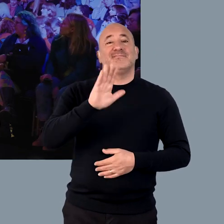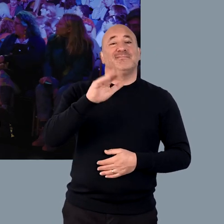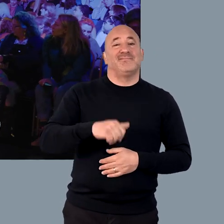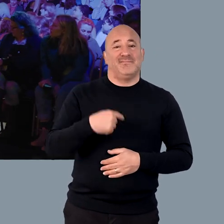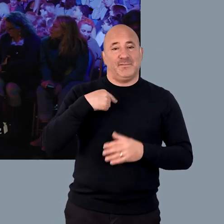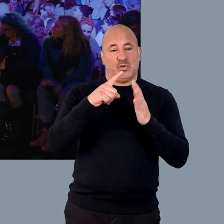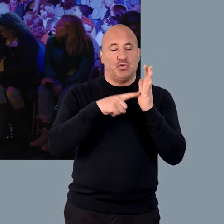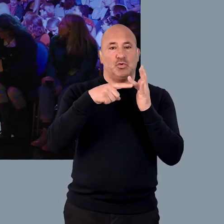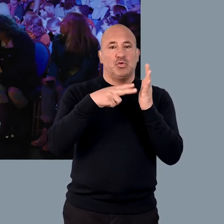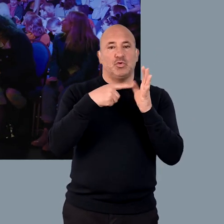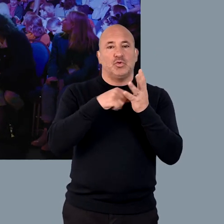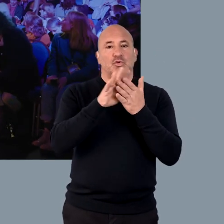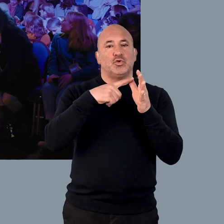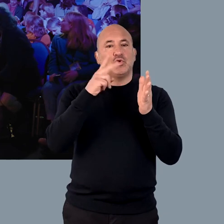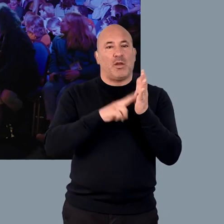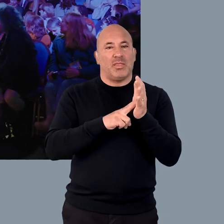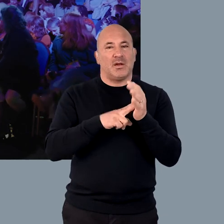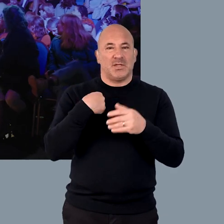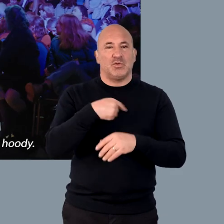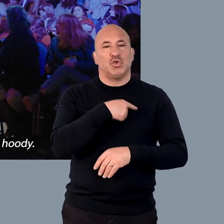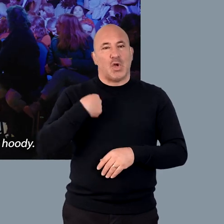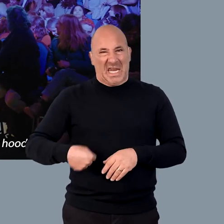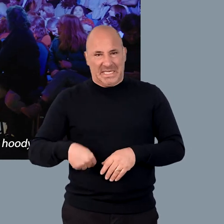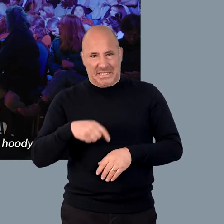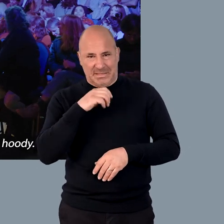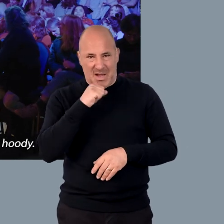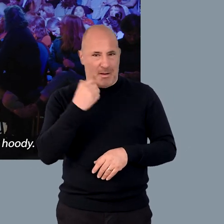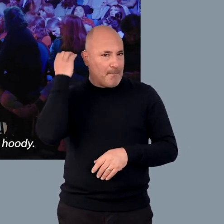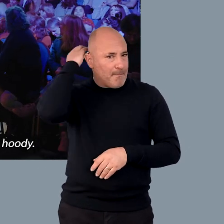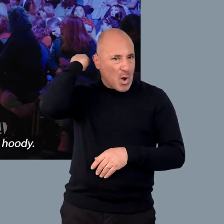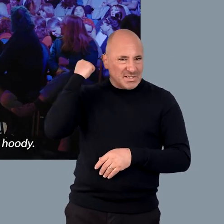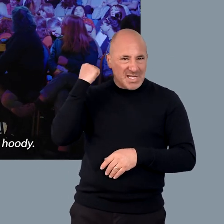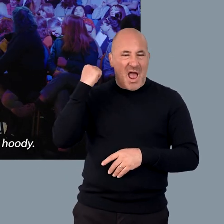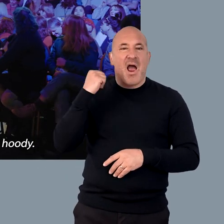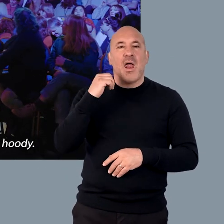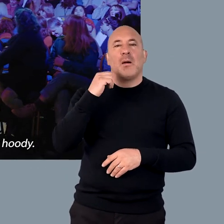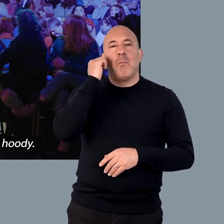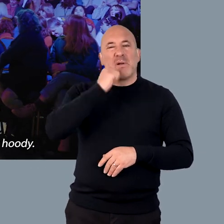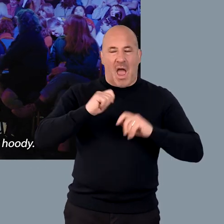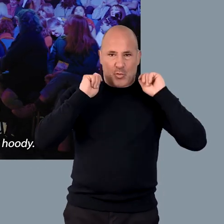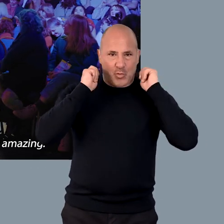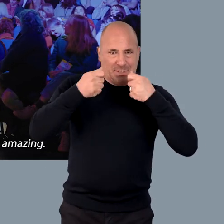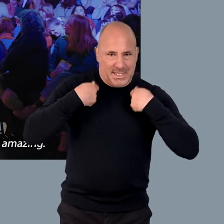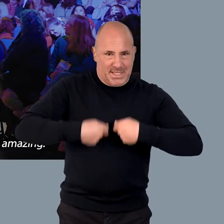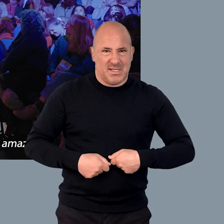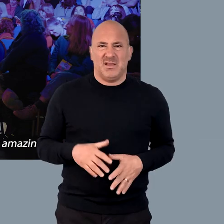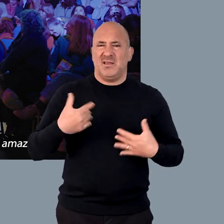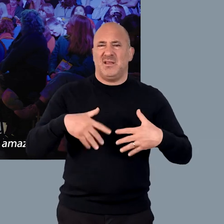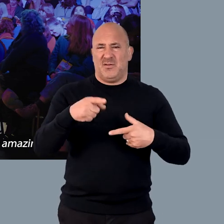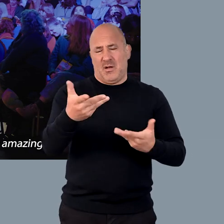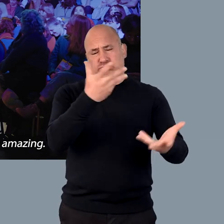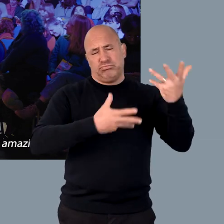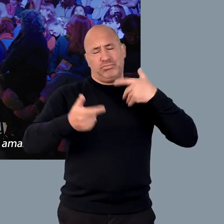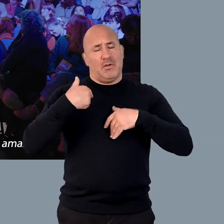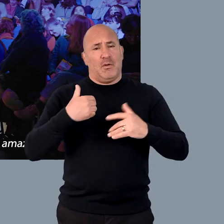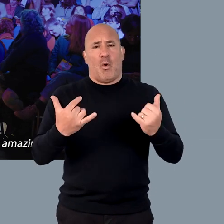Yes you so um hi i'm i'm johnson i'm a chinese guy with a ponytail and a black hoodie Uh really it's